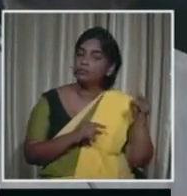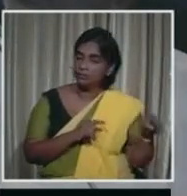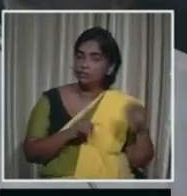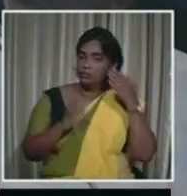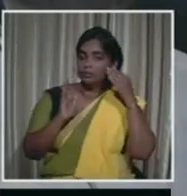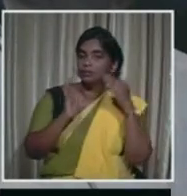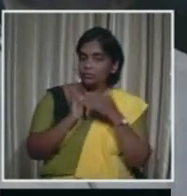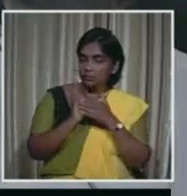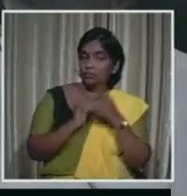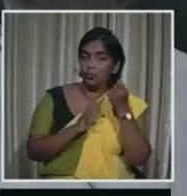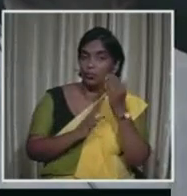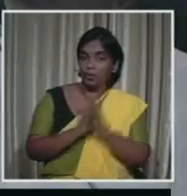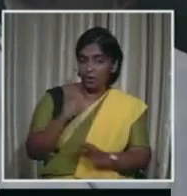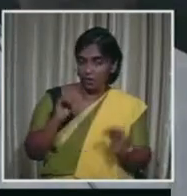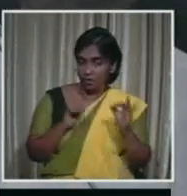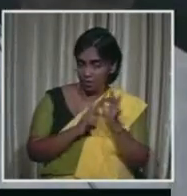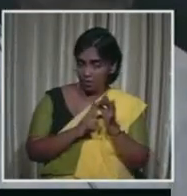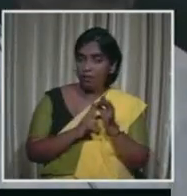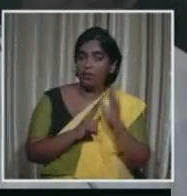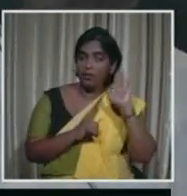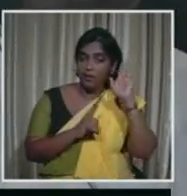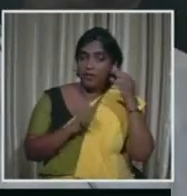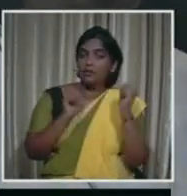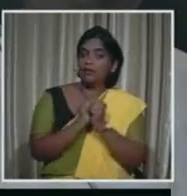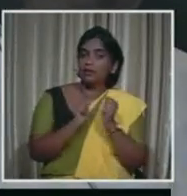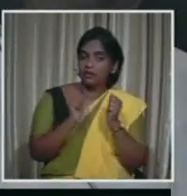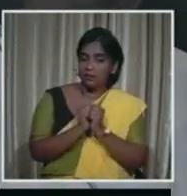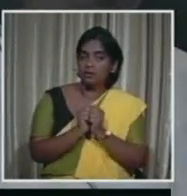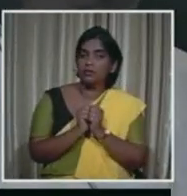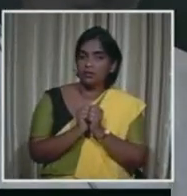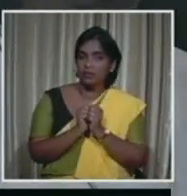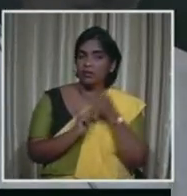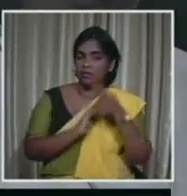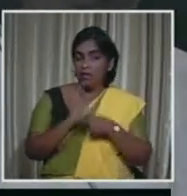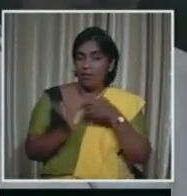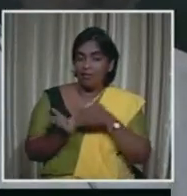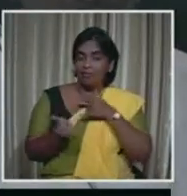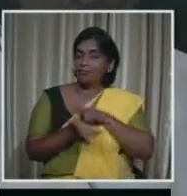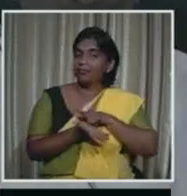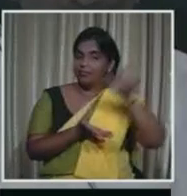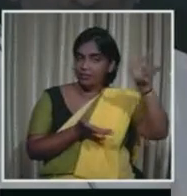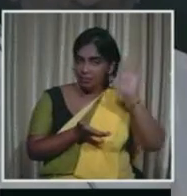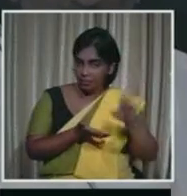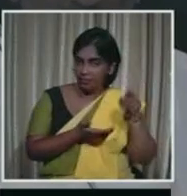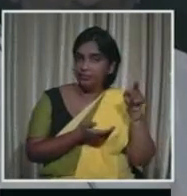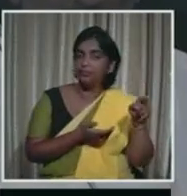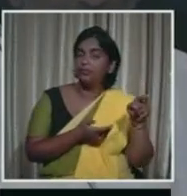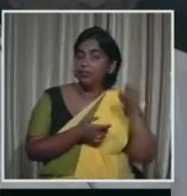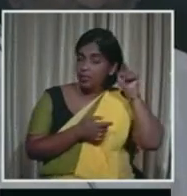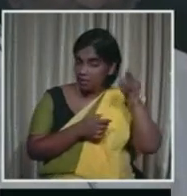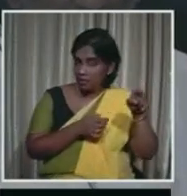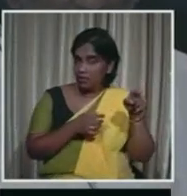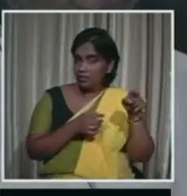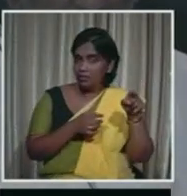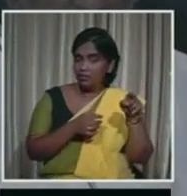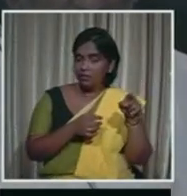country on a special mission for on finance and monetary affairs. And he has given the, honorable minister of